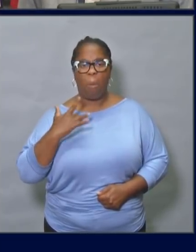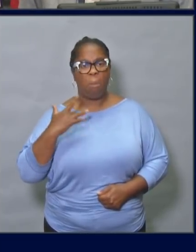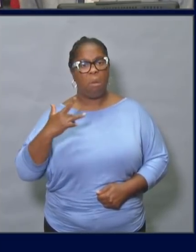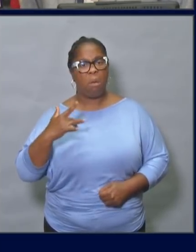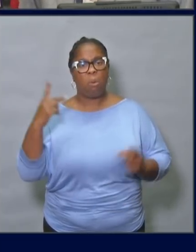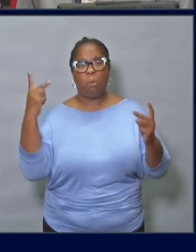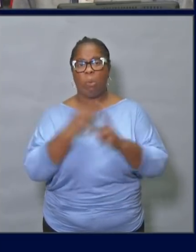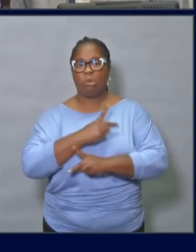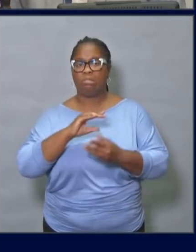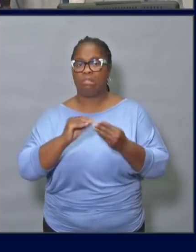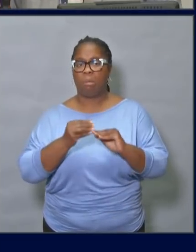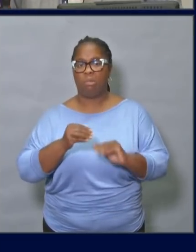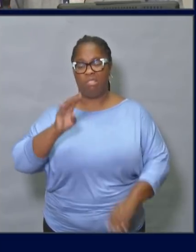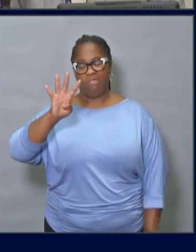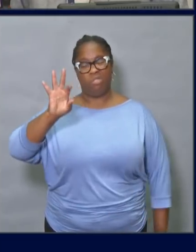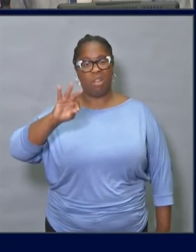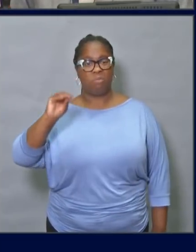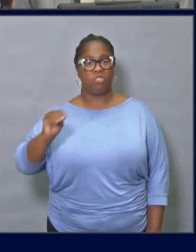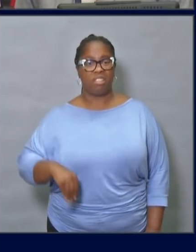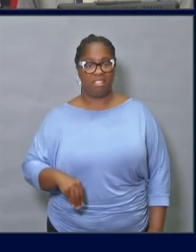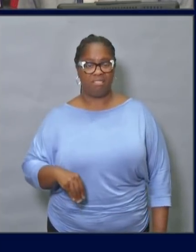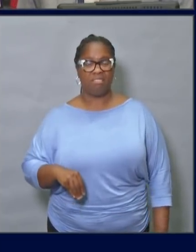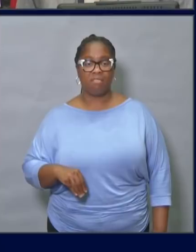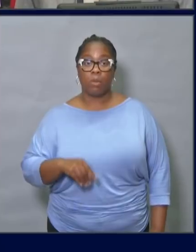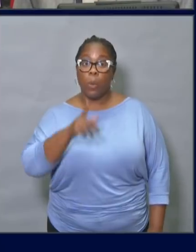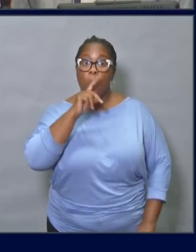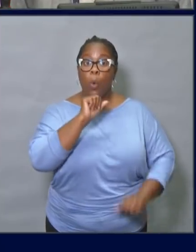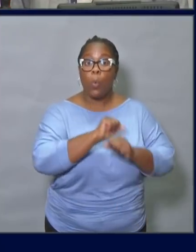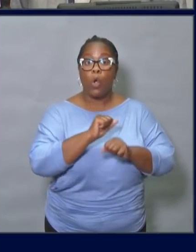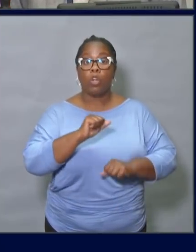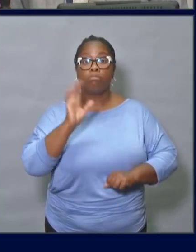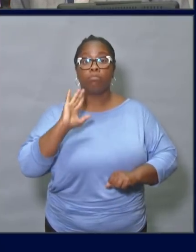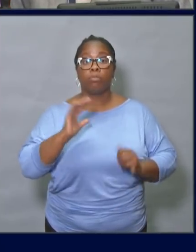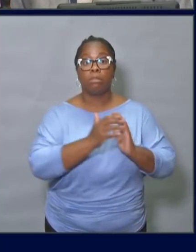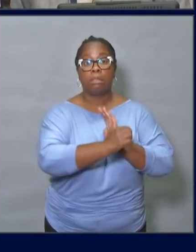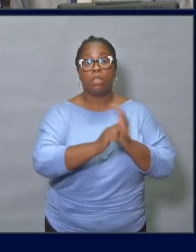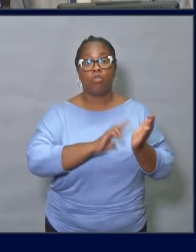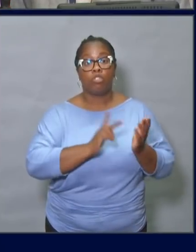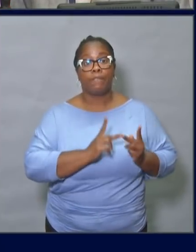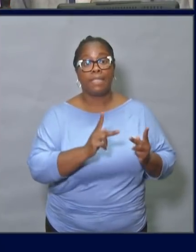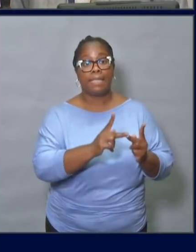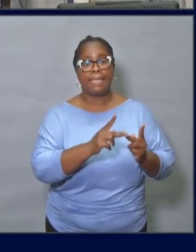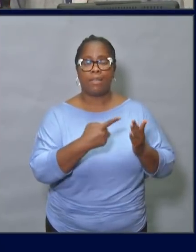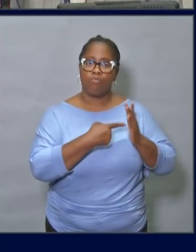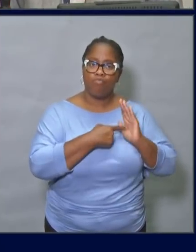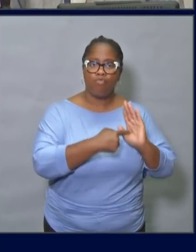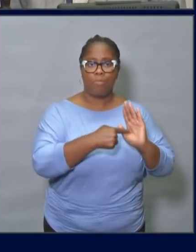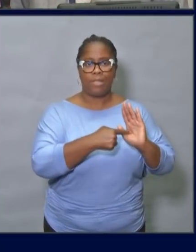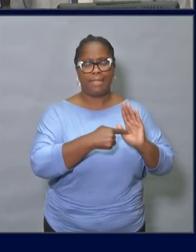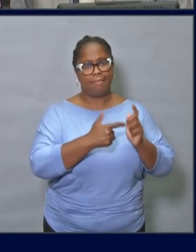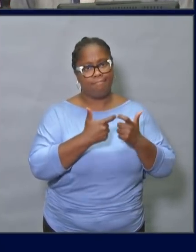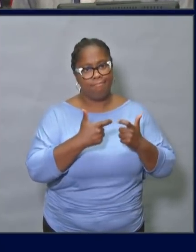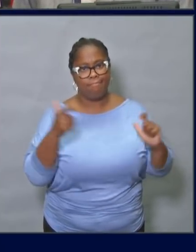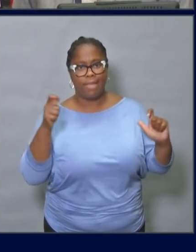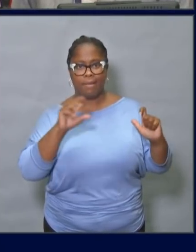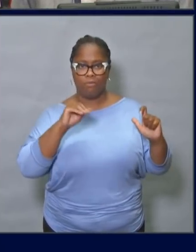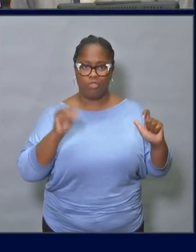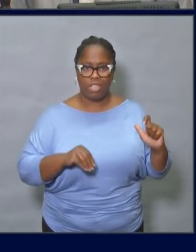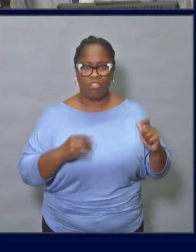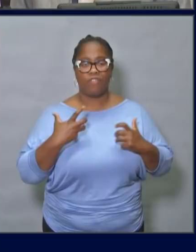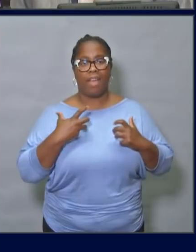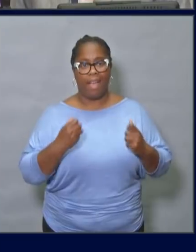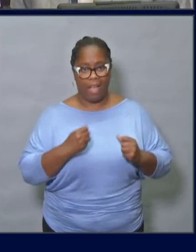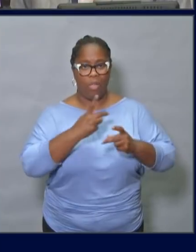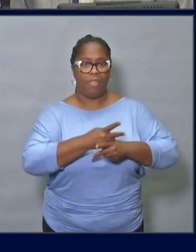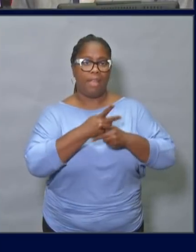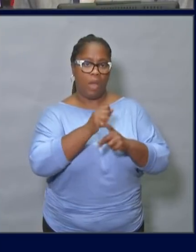at 49%. And those who worked in skilled nursing facilities represent the largest portion of the healthcare worker deaths